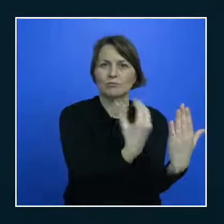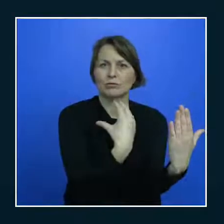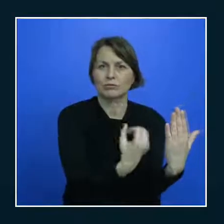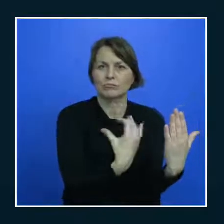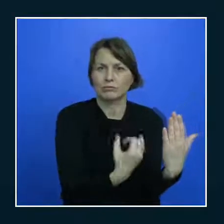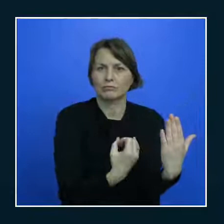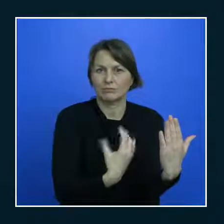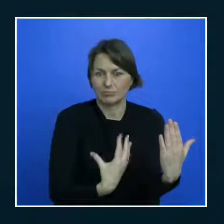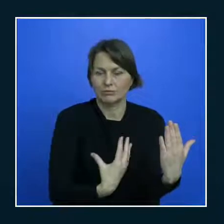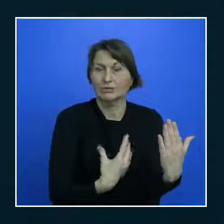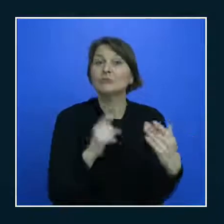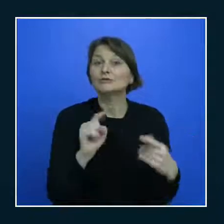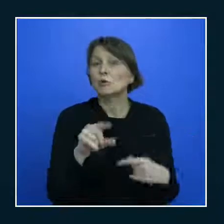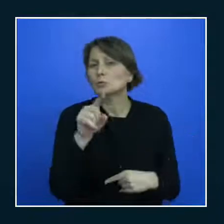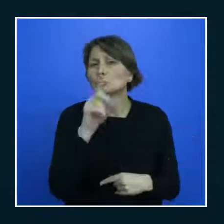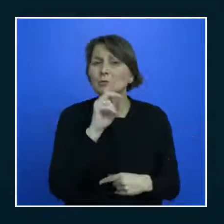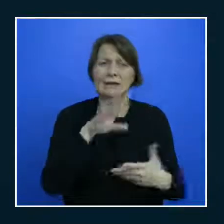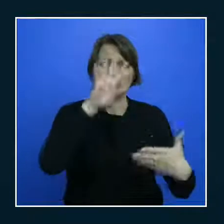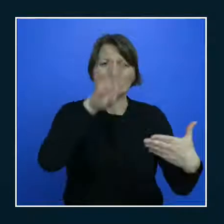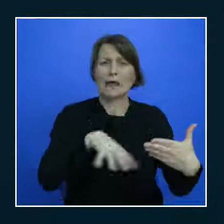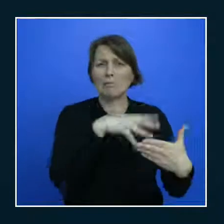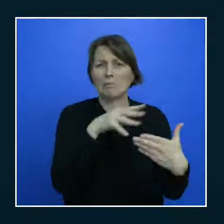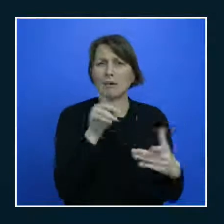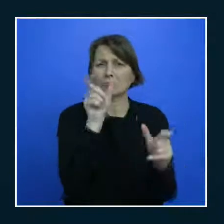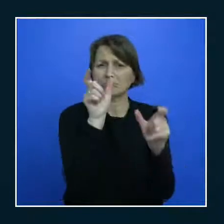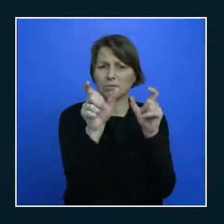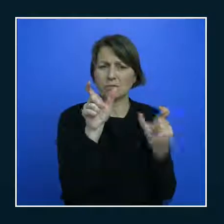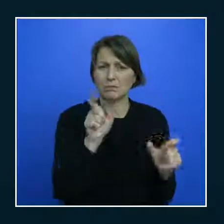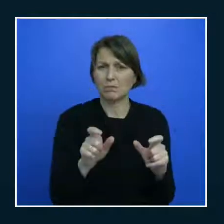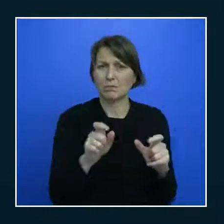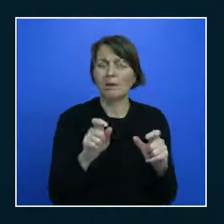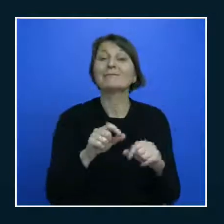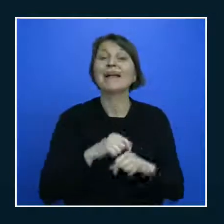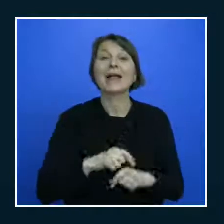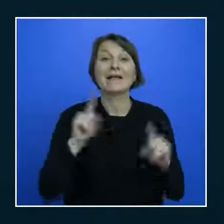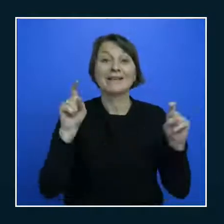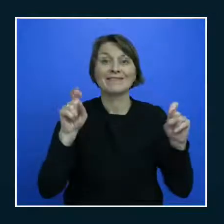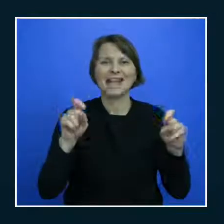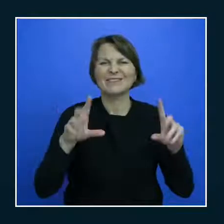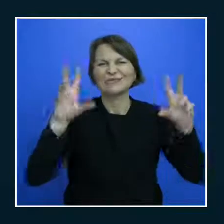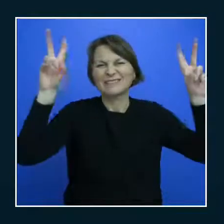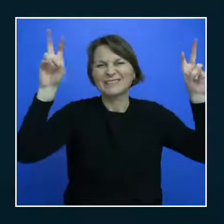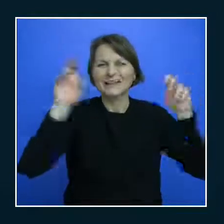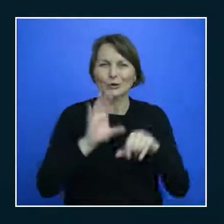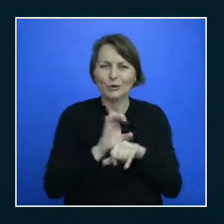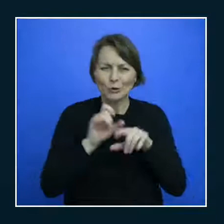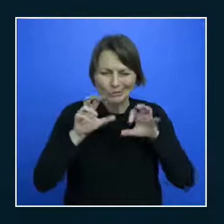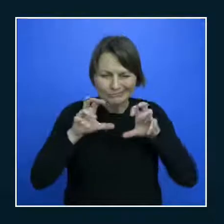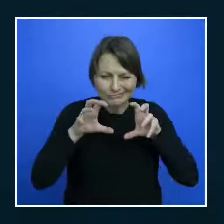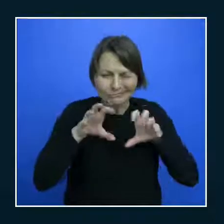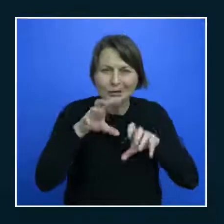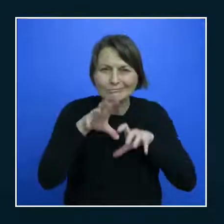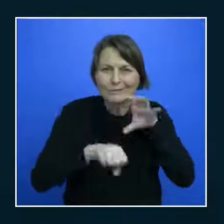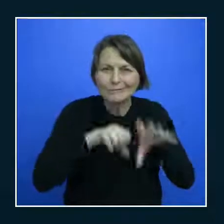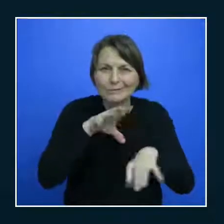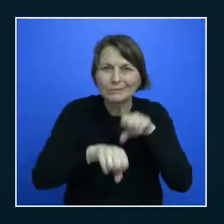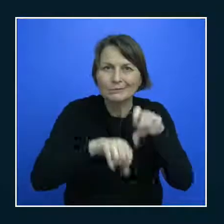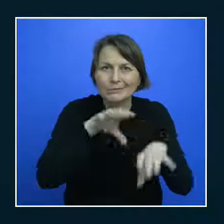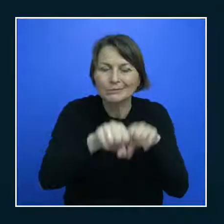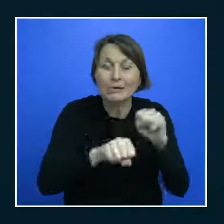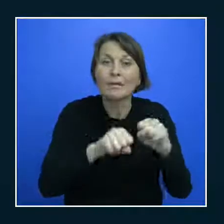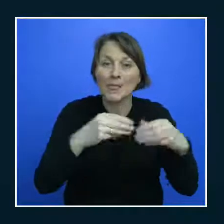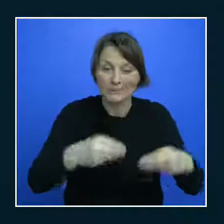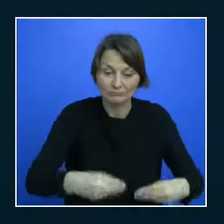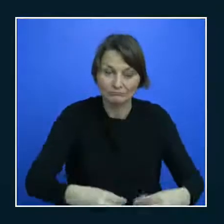lookup tables, and then the crawling basically finds all the words. It puts an inverted index together, and it says there's a count here. There's